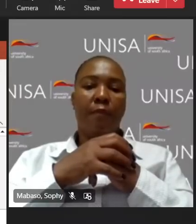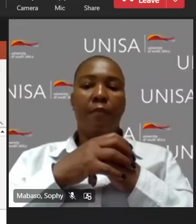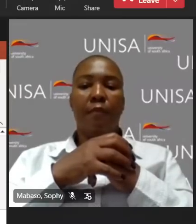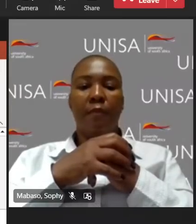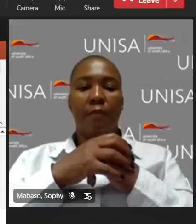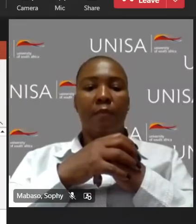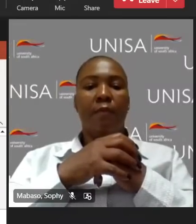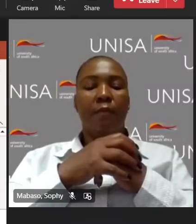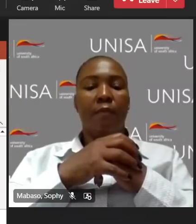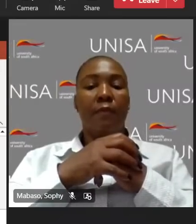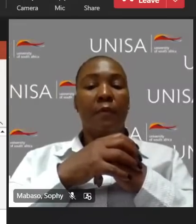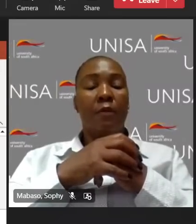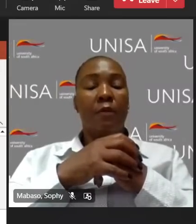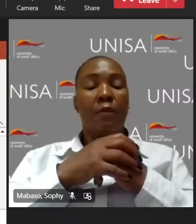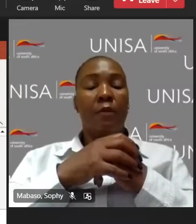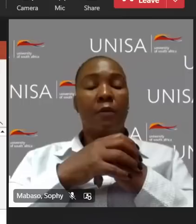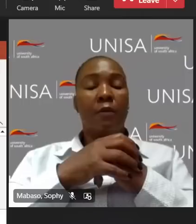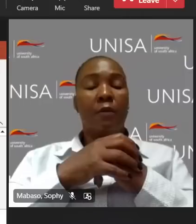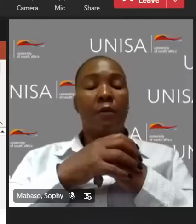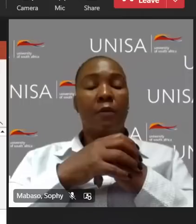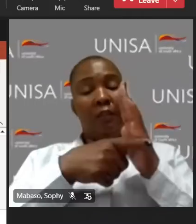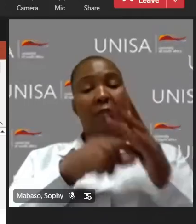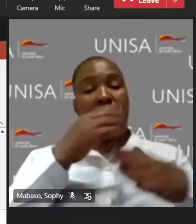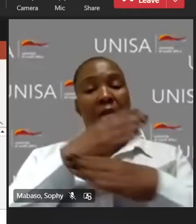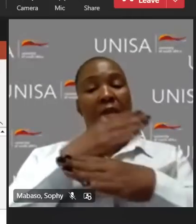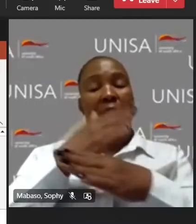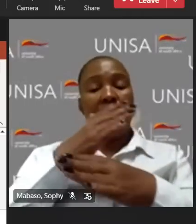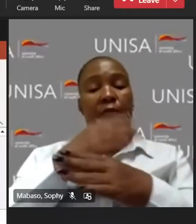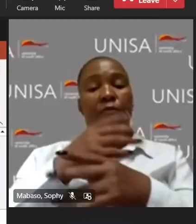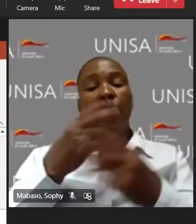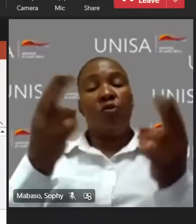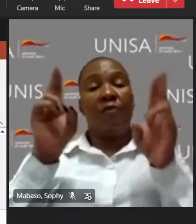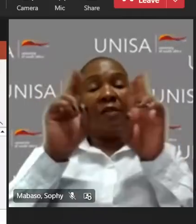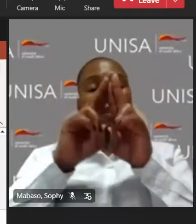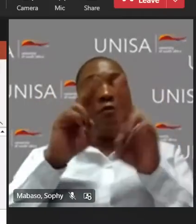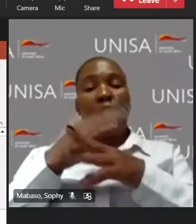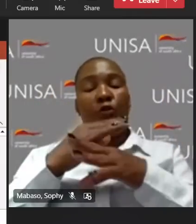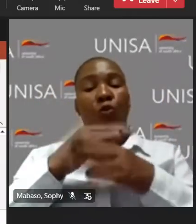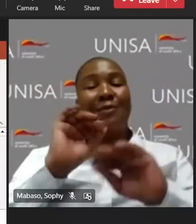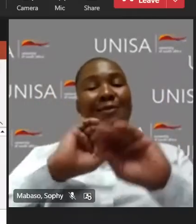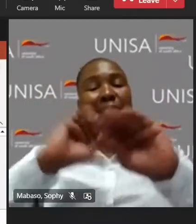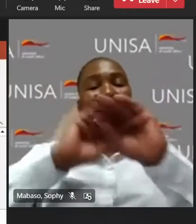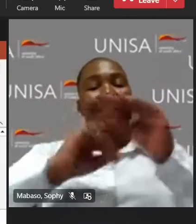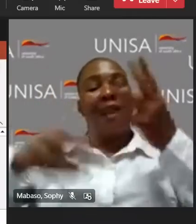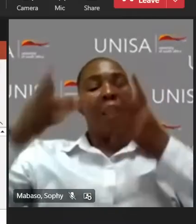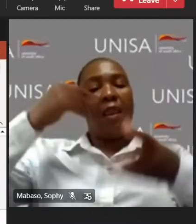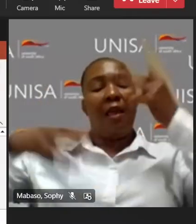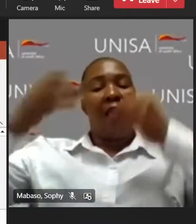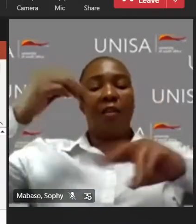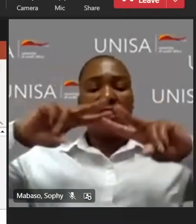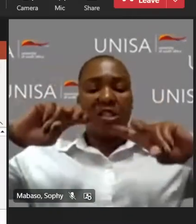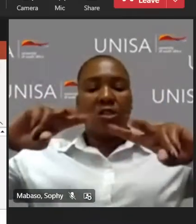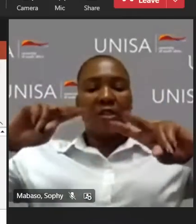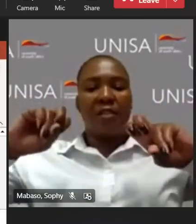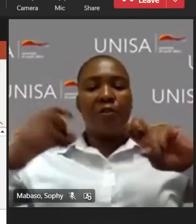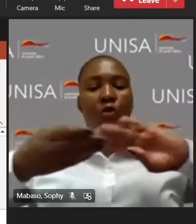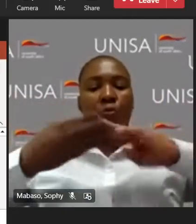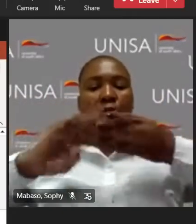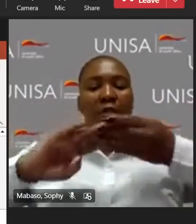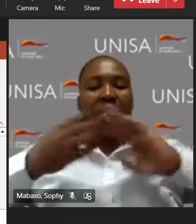To the policy-making discourse of the university to enhance teaching and learning, research, and community